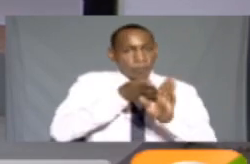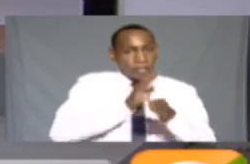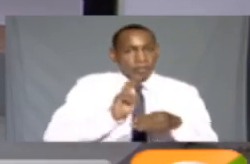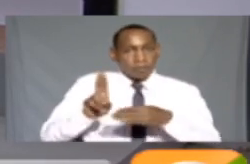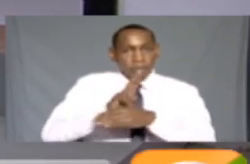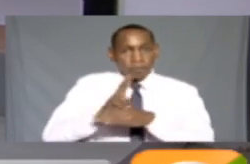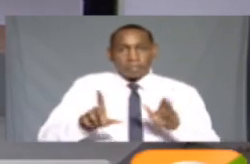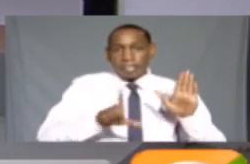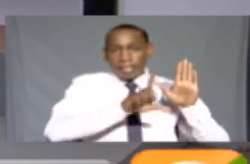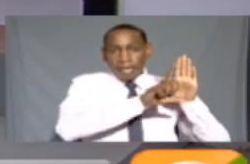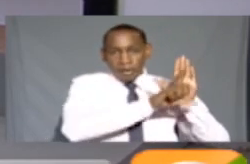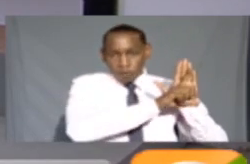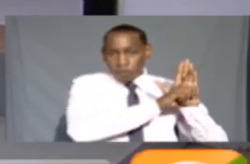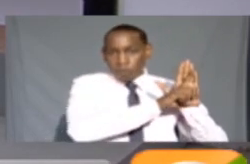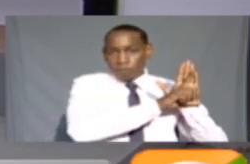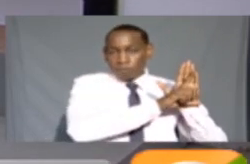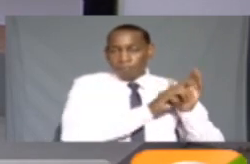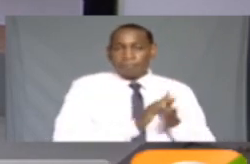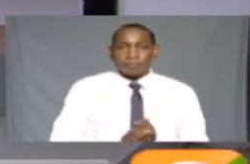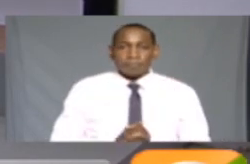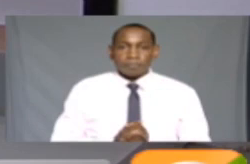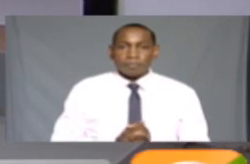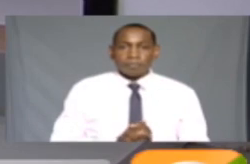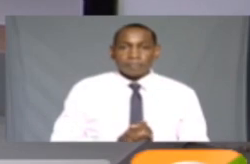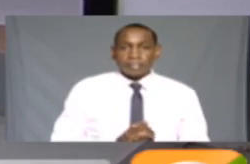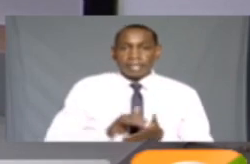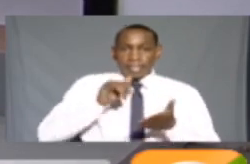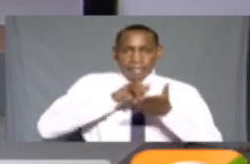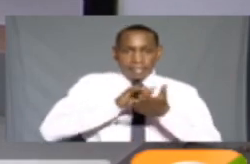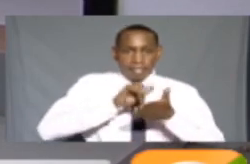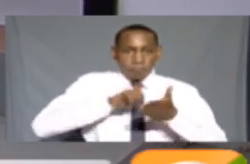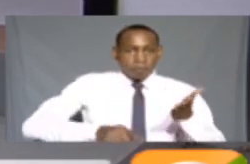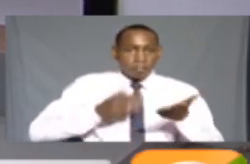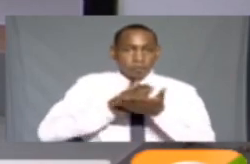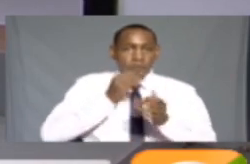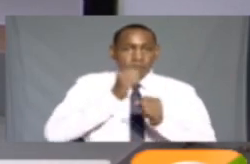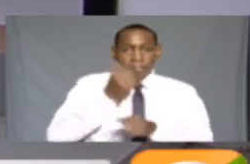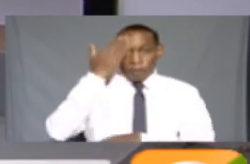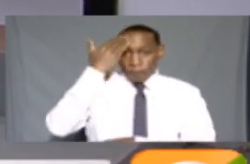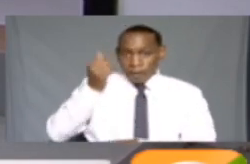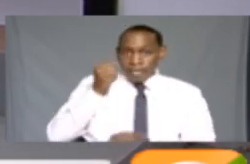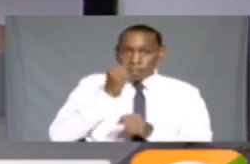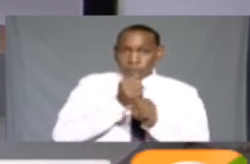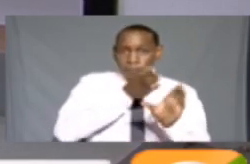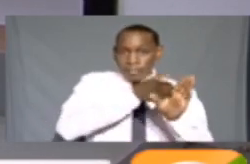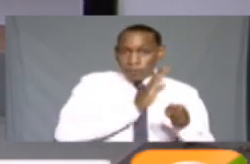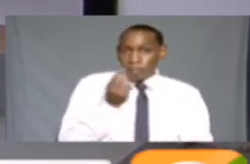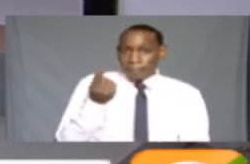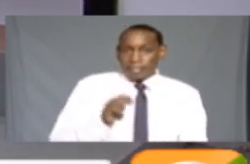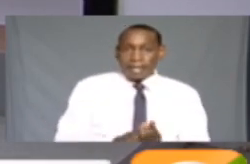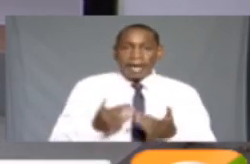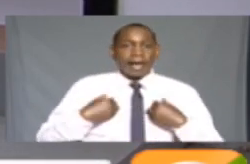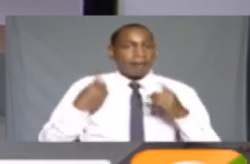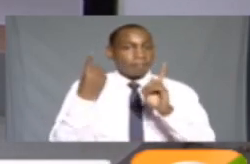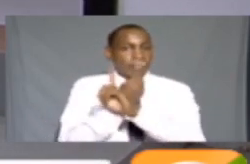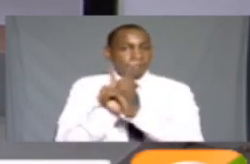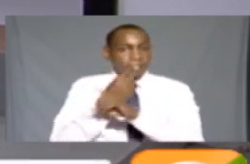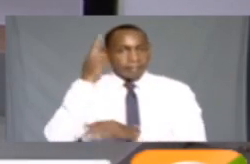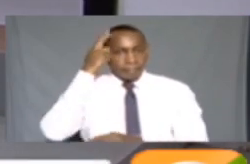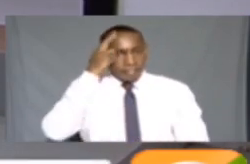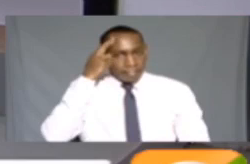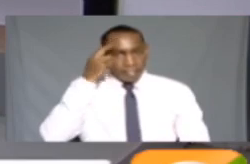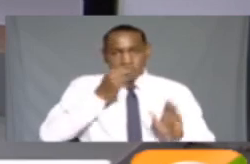as legal tender. And so that is exactly what we're doing it. Why are we doing it? Well, there's a number of reasons, and we'll get